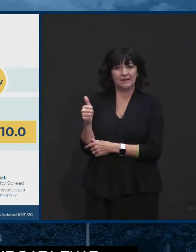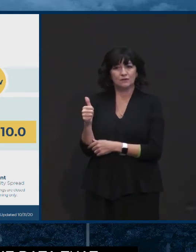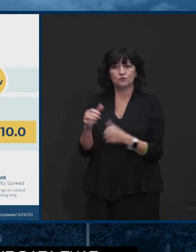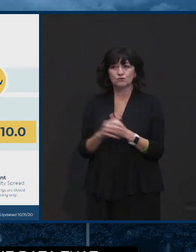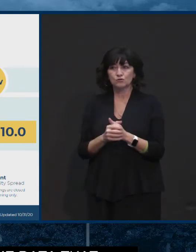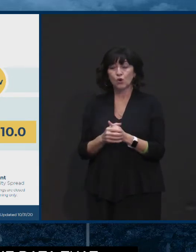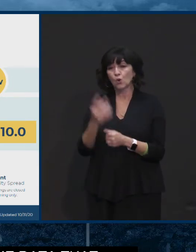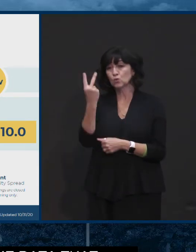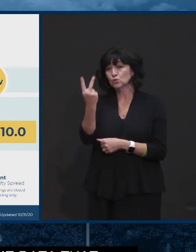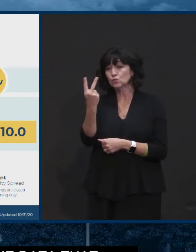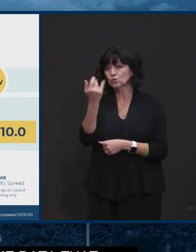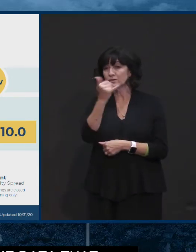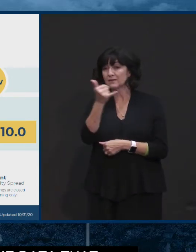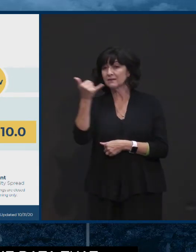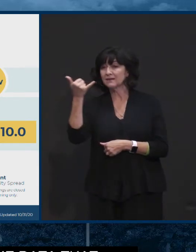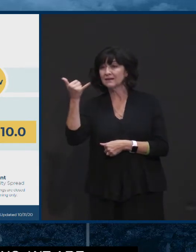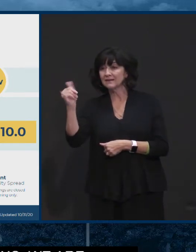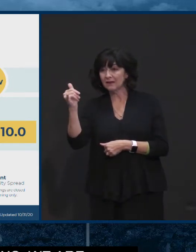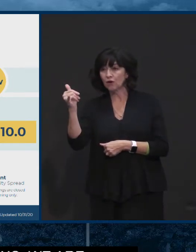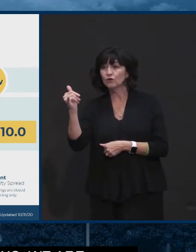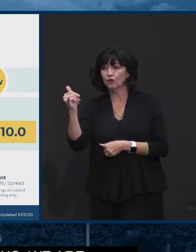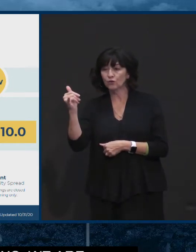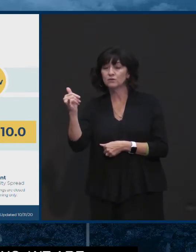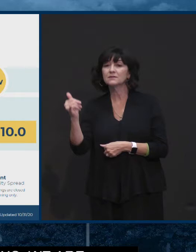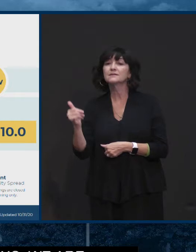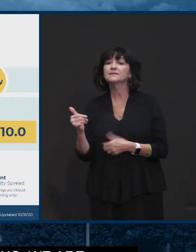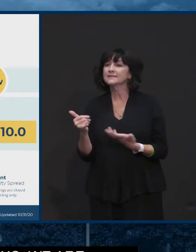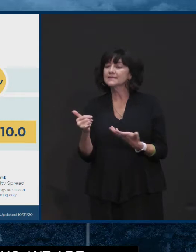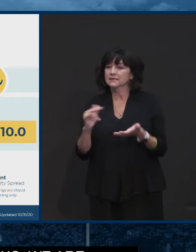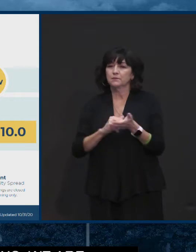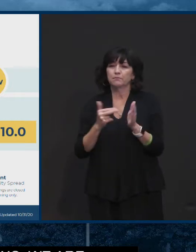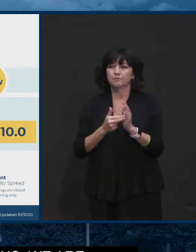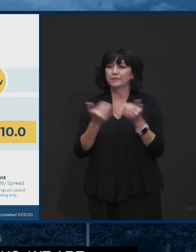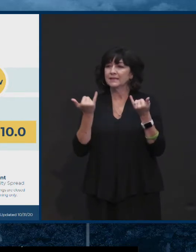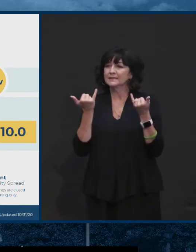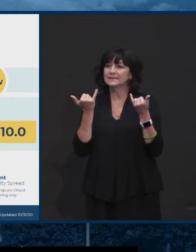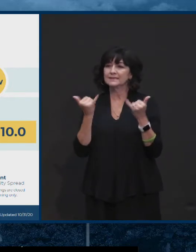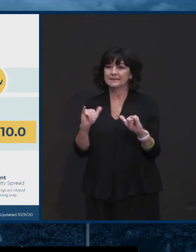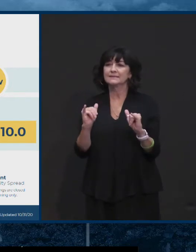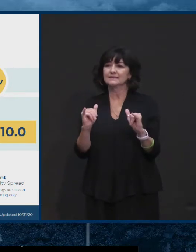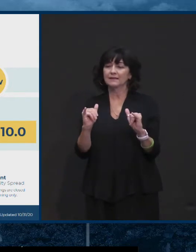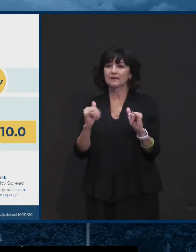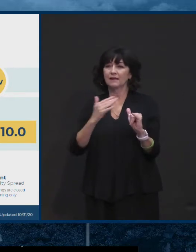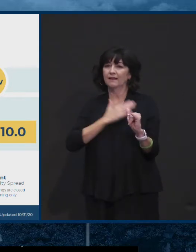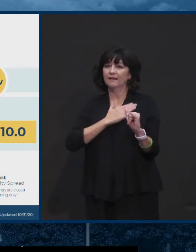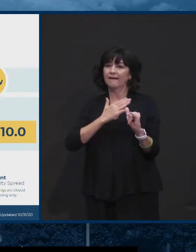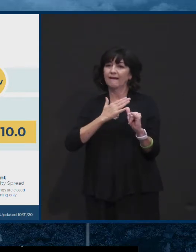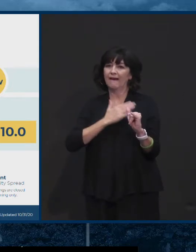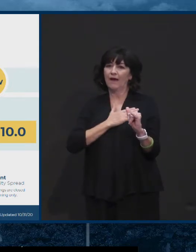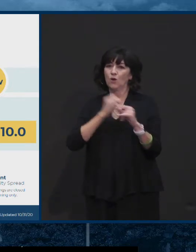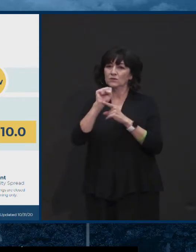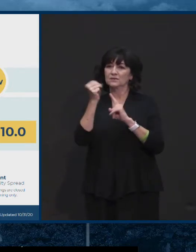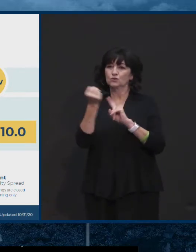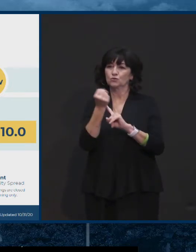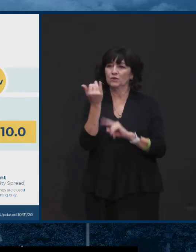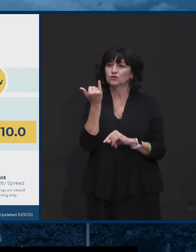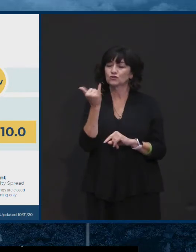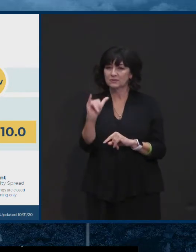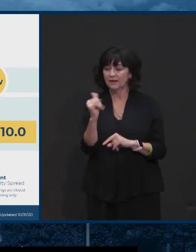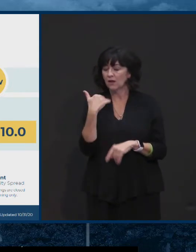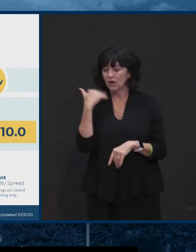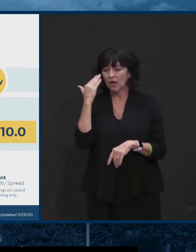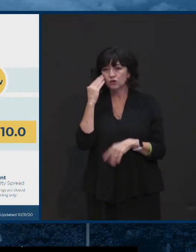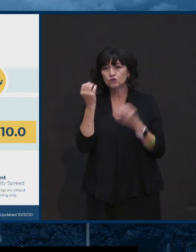are yellow, we're still in the yellow status for school reopening, meaning in a hybrid. And I know all the school